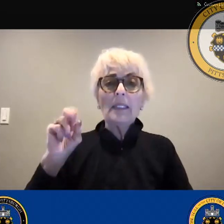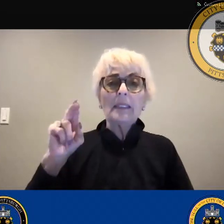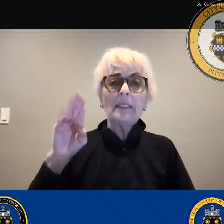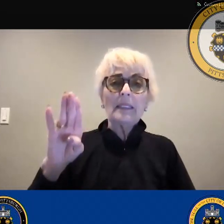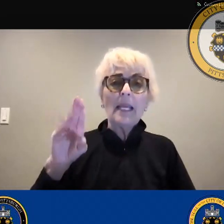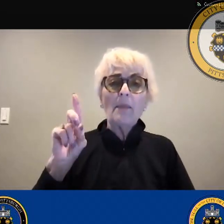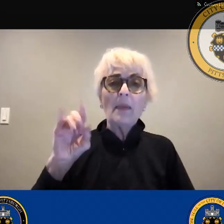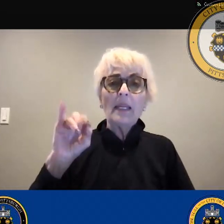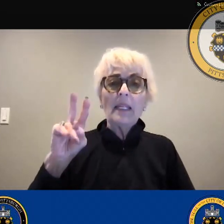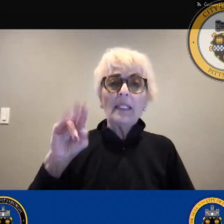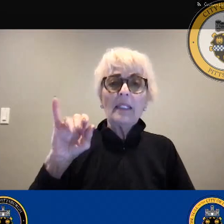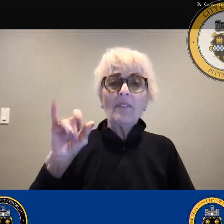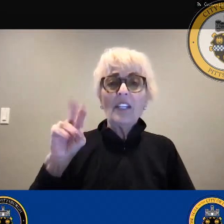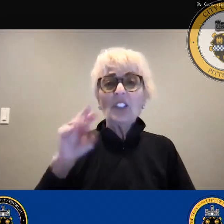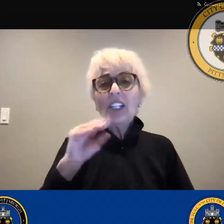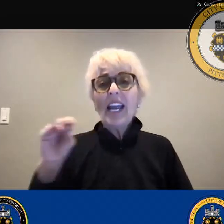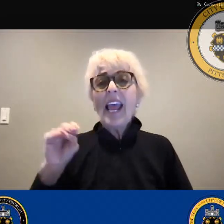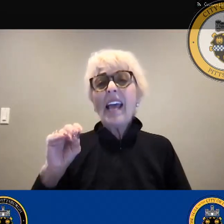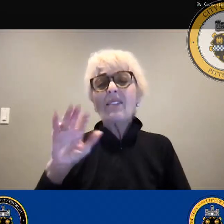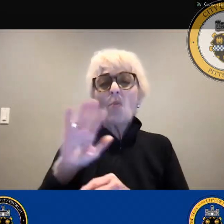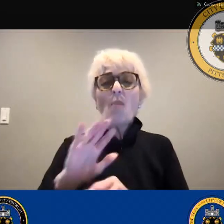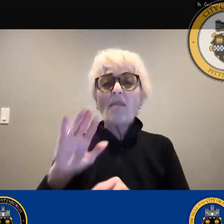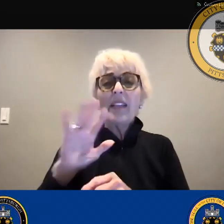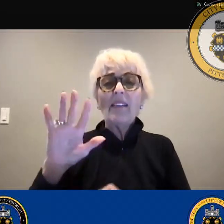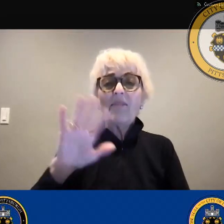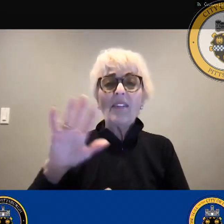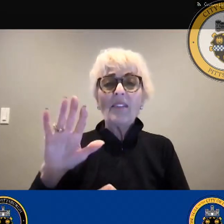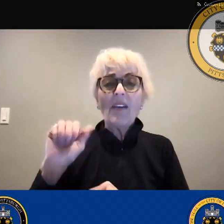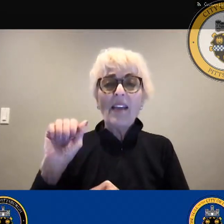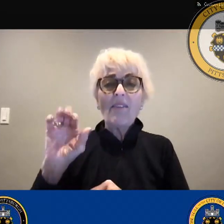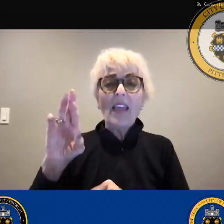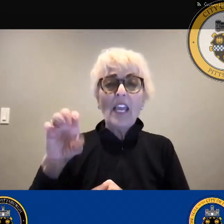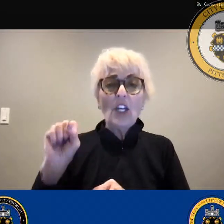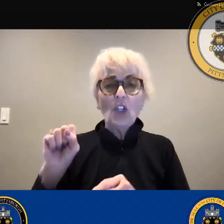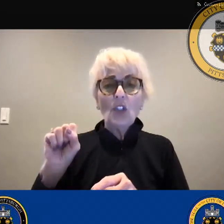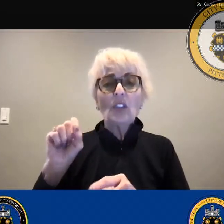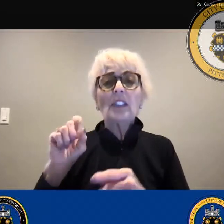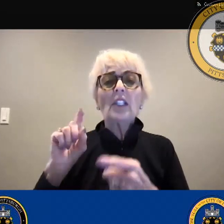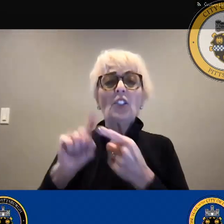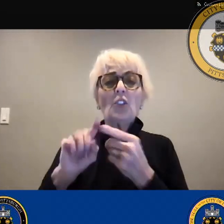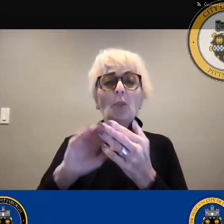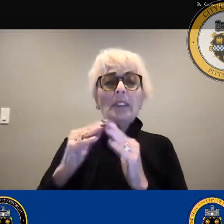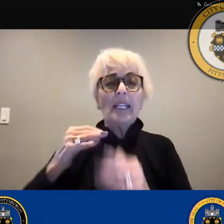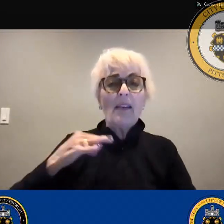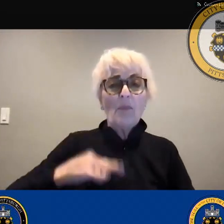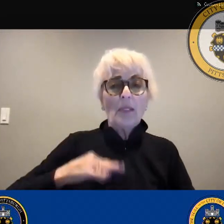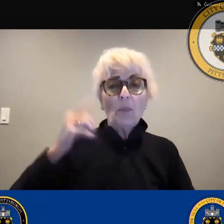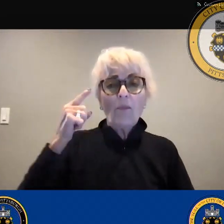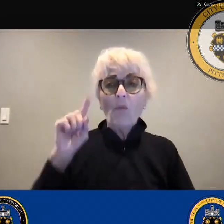disposition of roughly 55 acres to the city of Pittsburgh for a Frick Park extension.